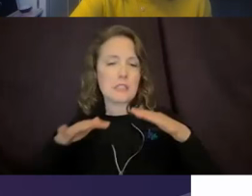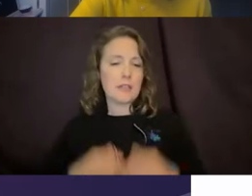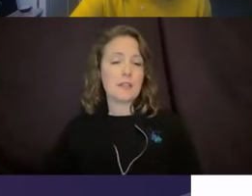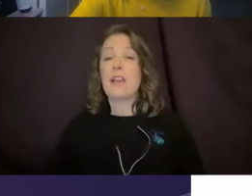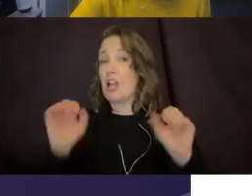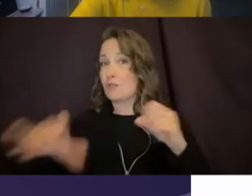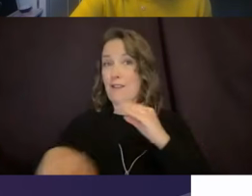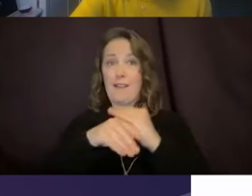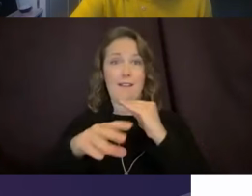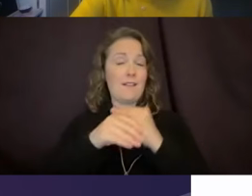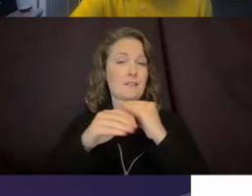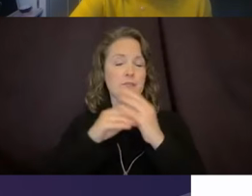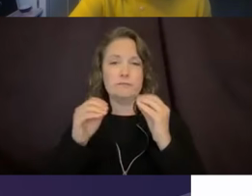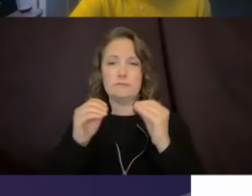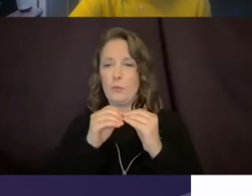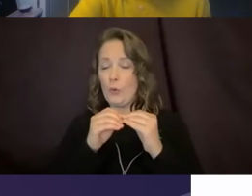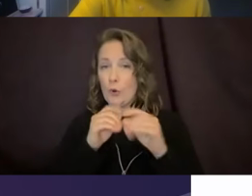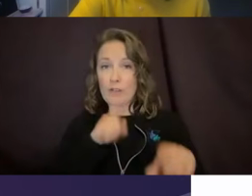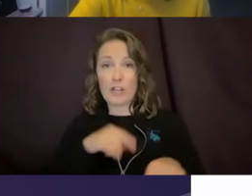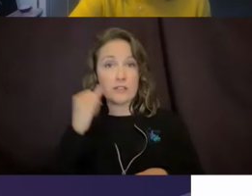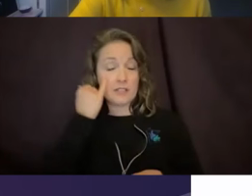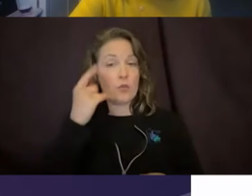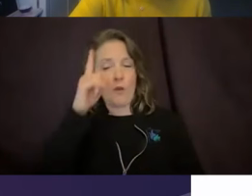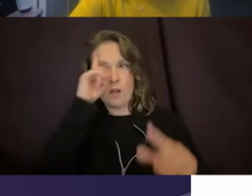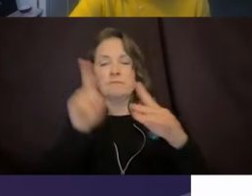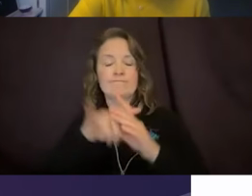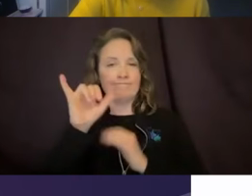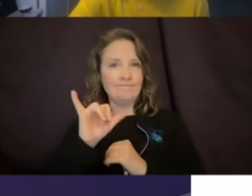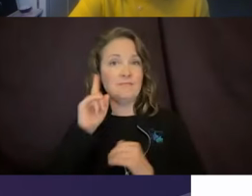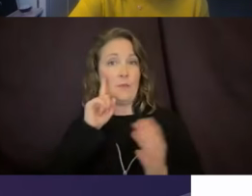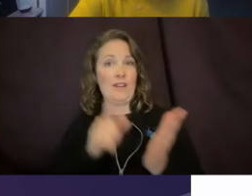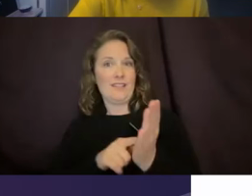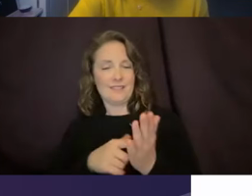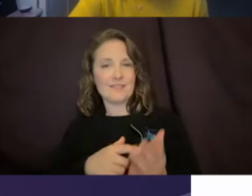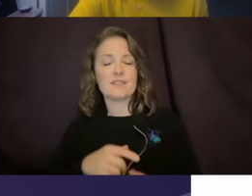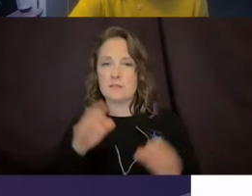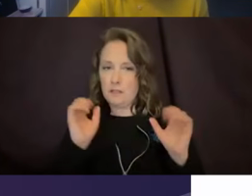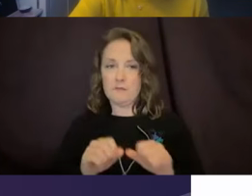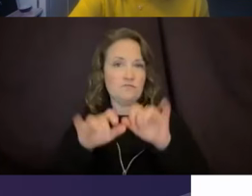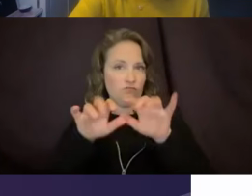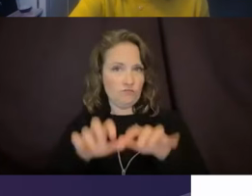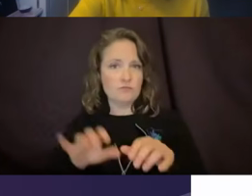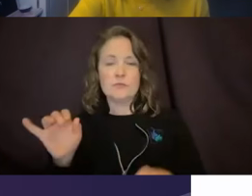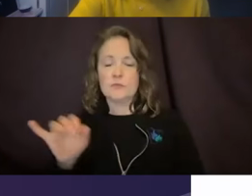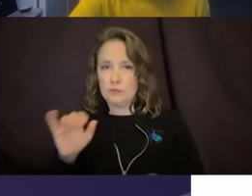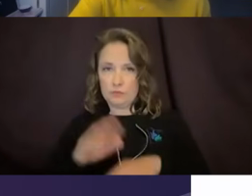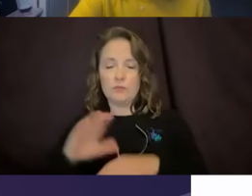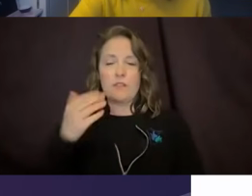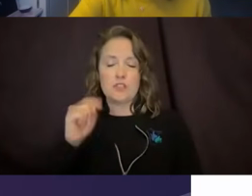add any other immediate reactions that maybe you've witnessed when working with children in the chat as well